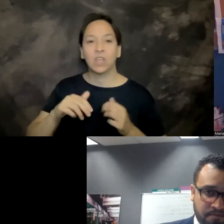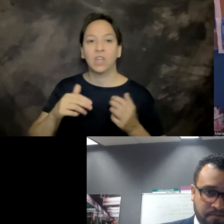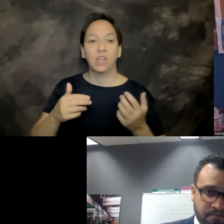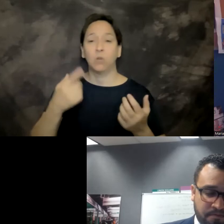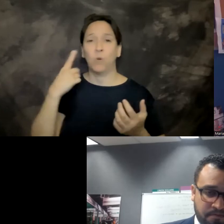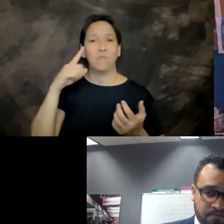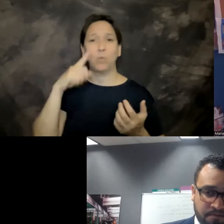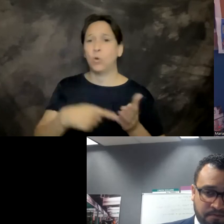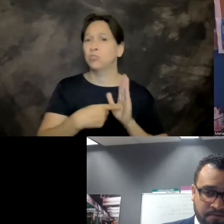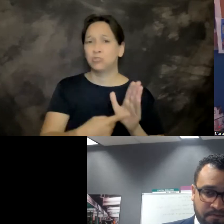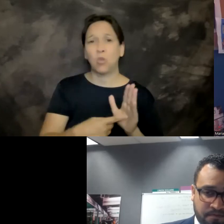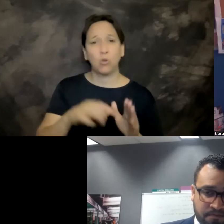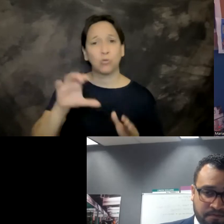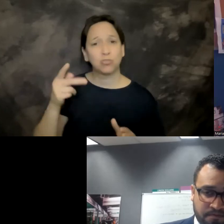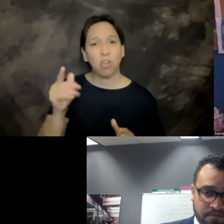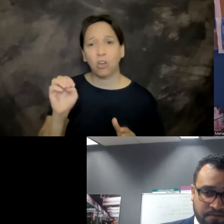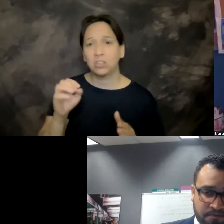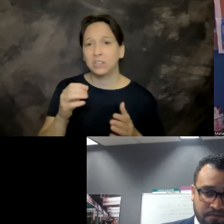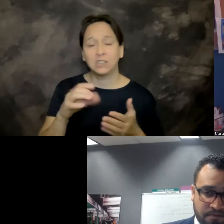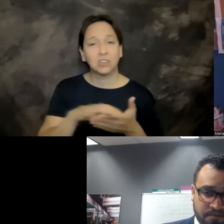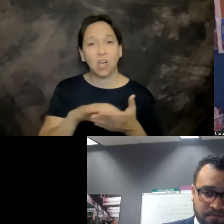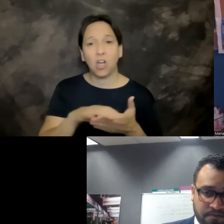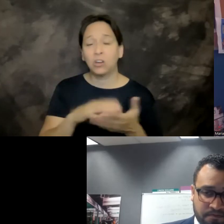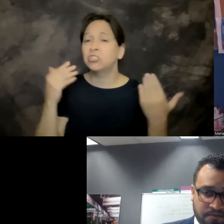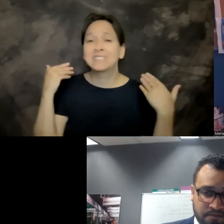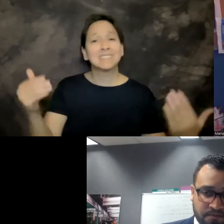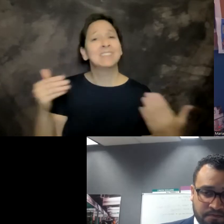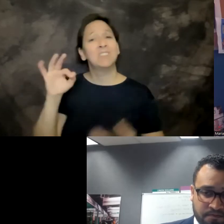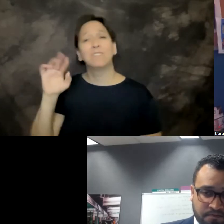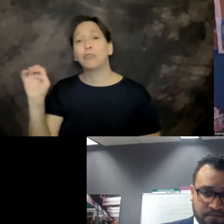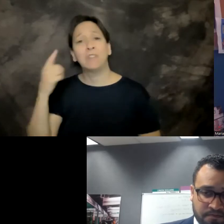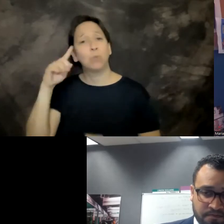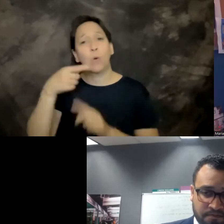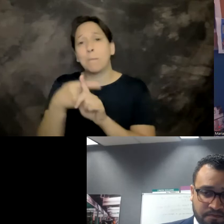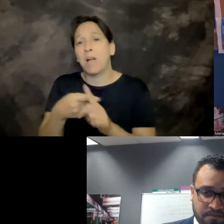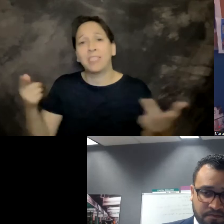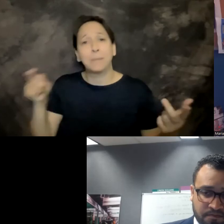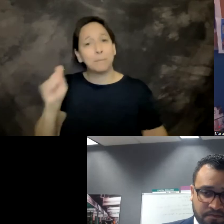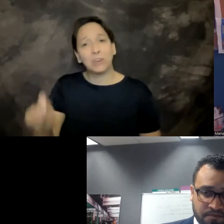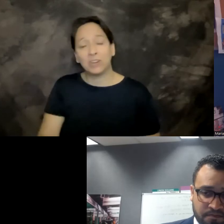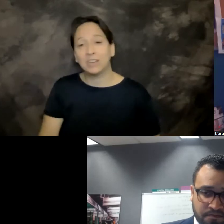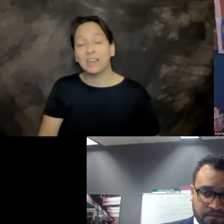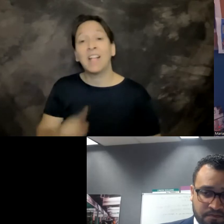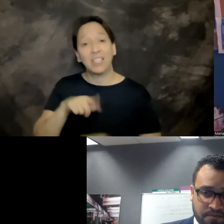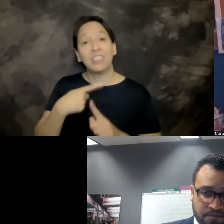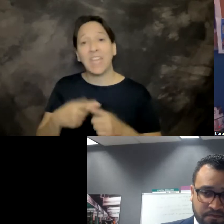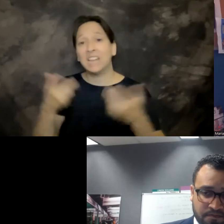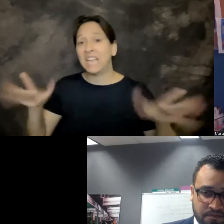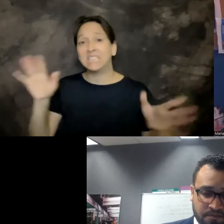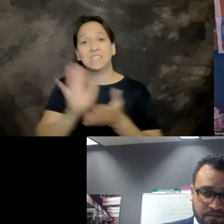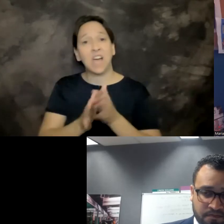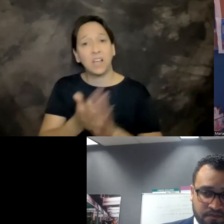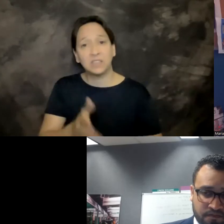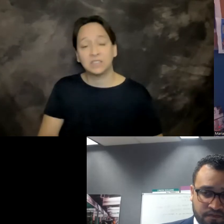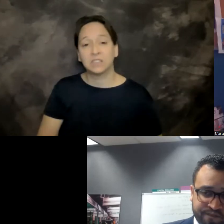Make it free, just make it free for a month. Make all of it free for 1 month, because then it will get done. Just say, you know what, and